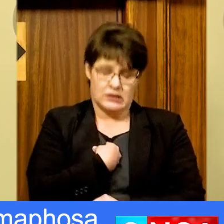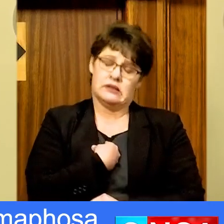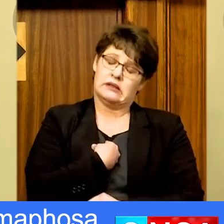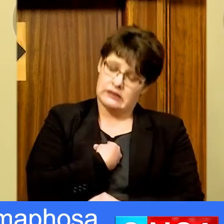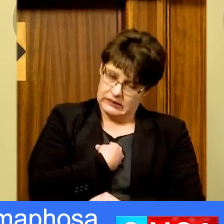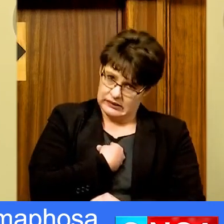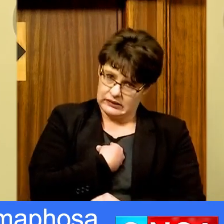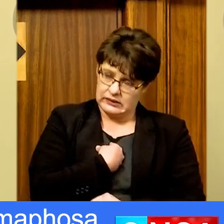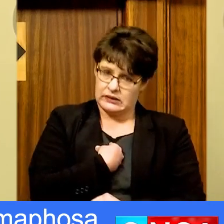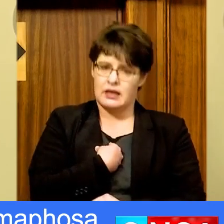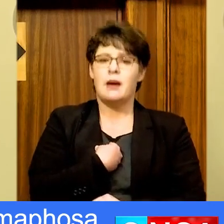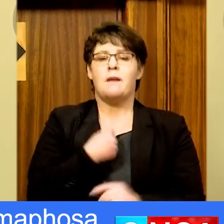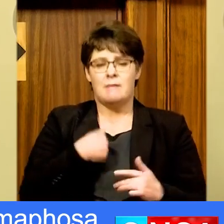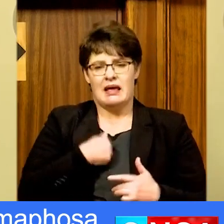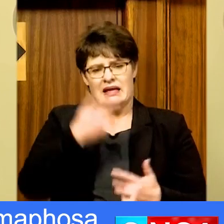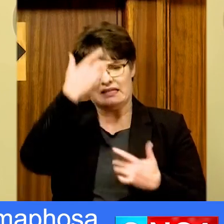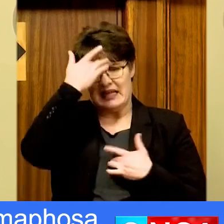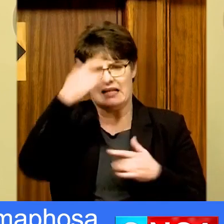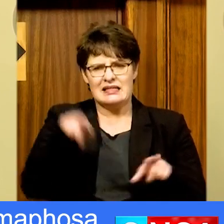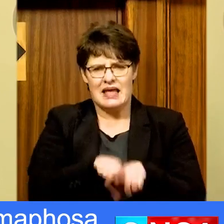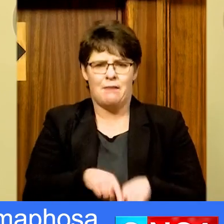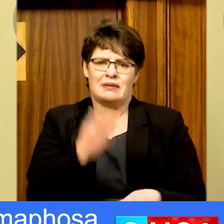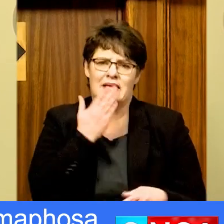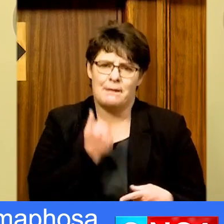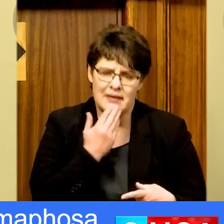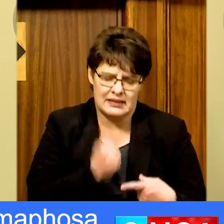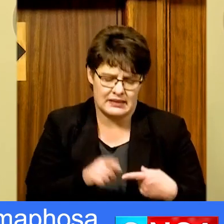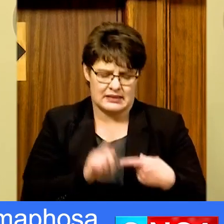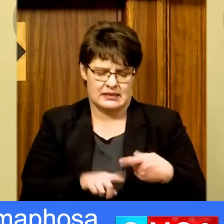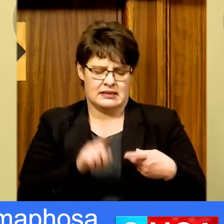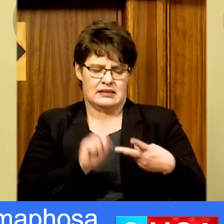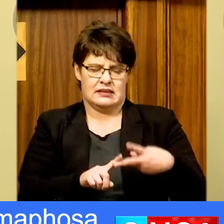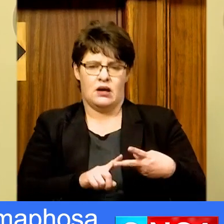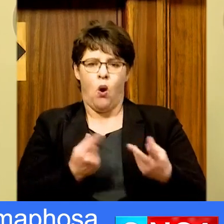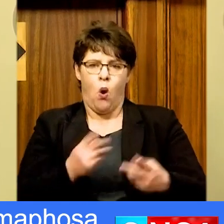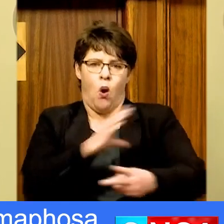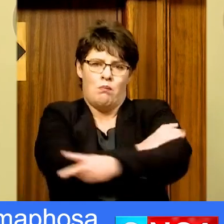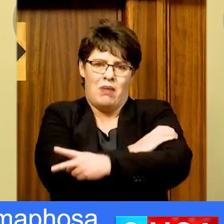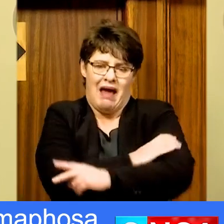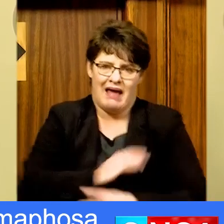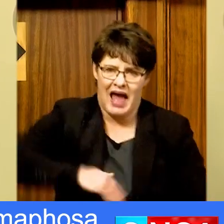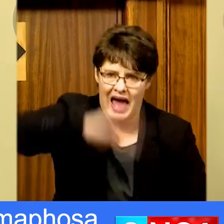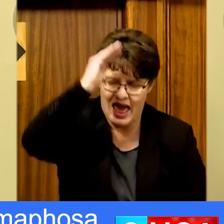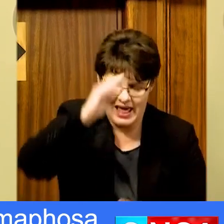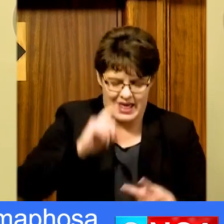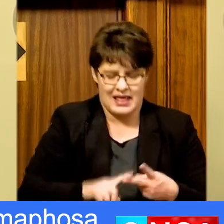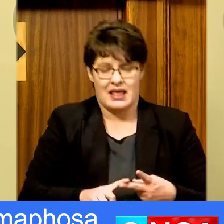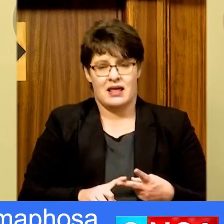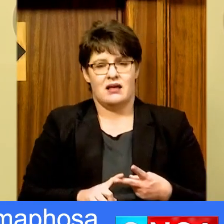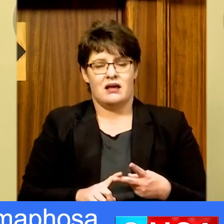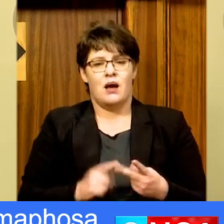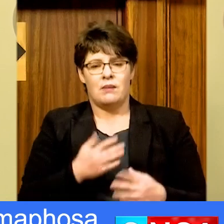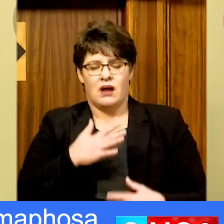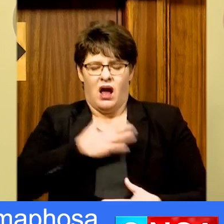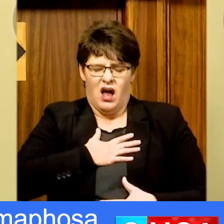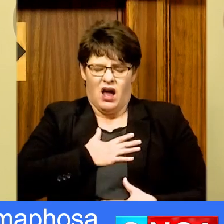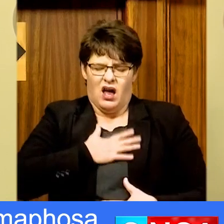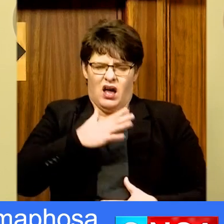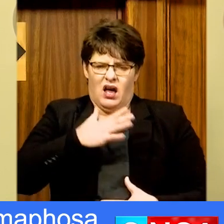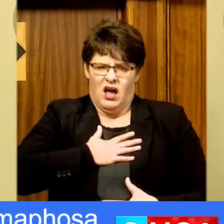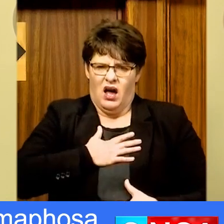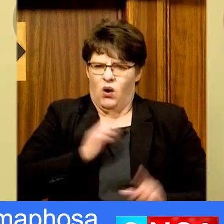have diseases such as diabetes or hypertension, and you are short of